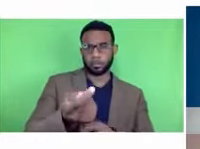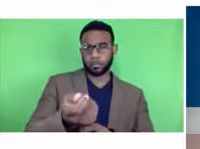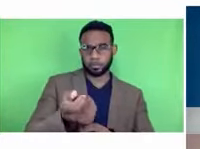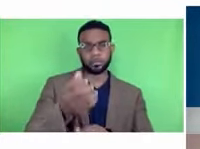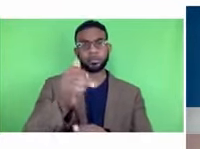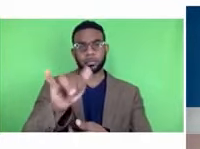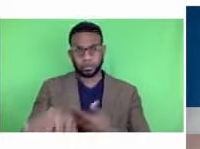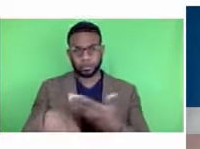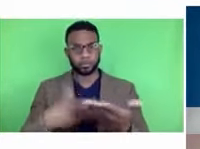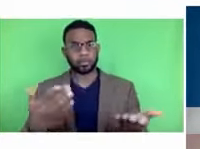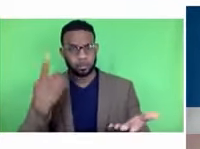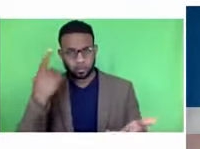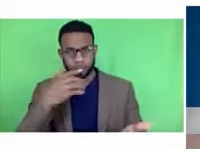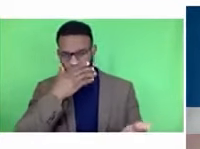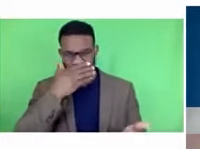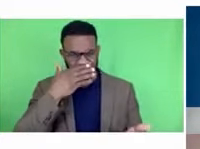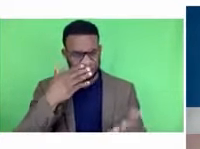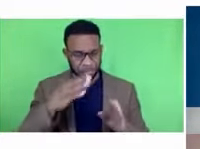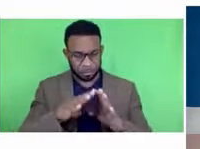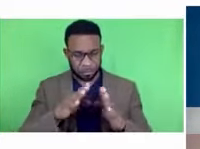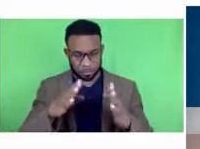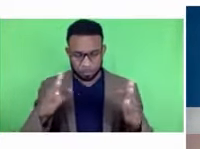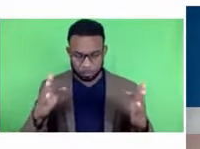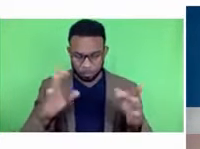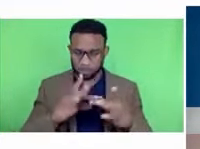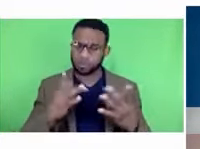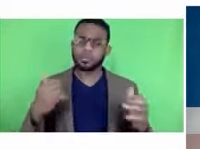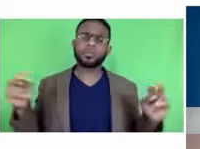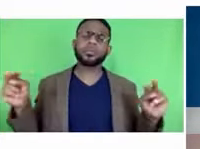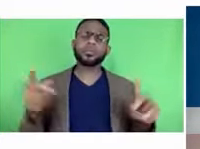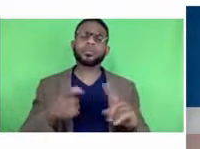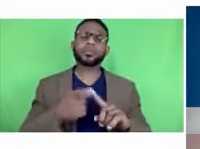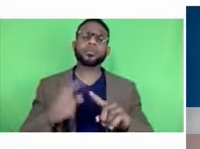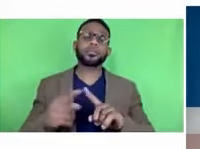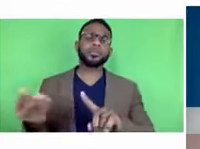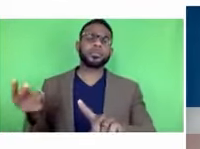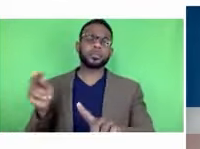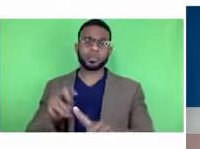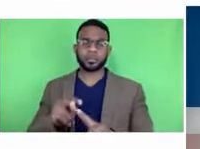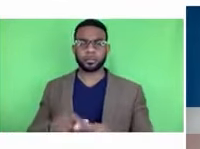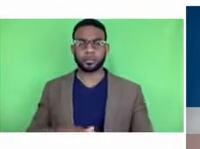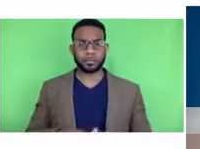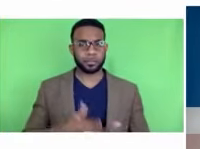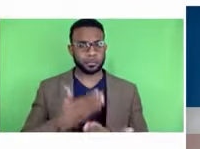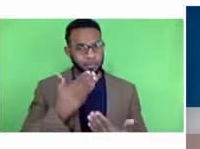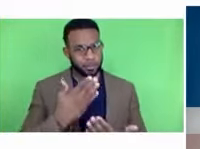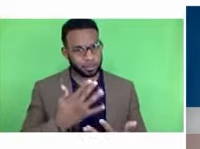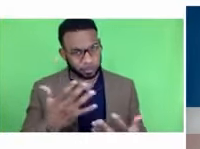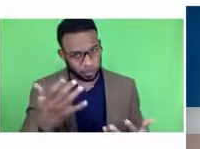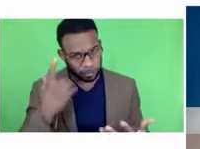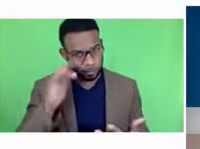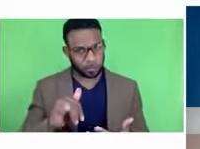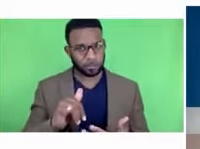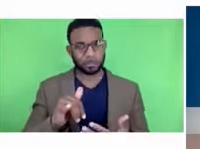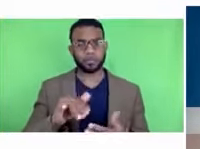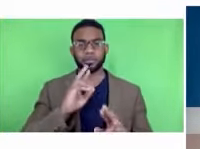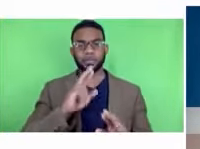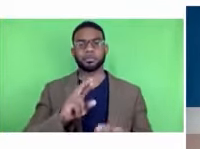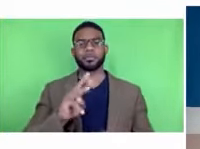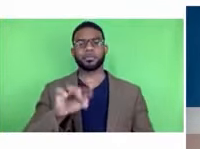what we're here for, is to open that up and say, let's look at it from a different perspective. So thank you very much for that response, Matthias.